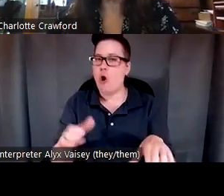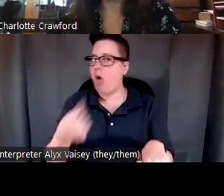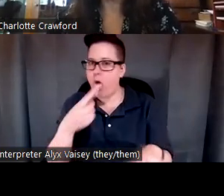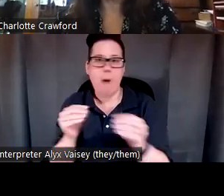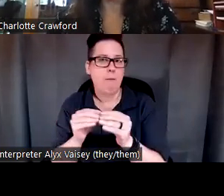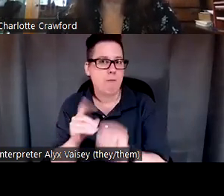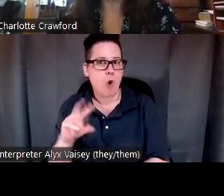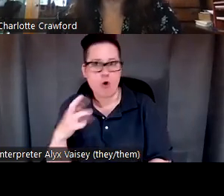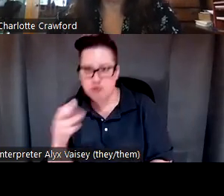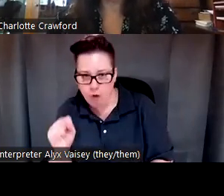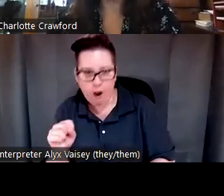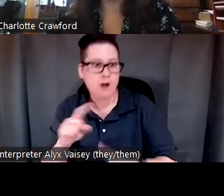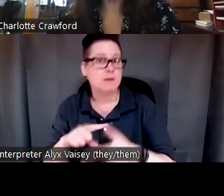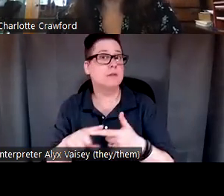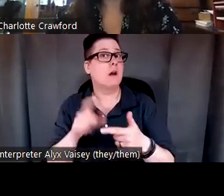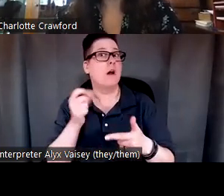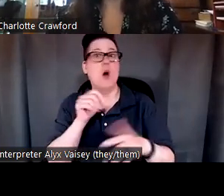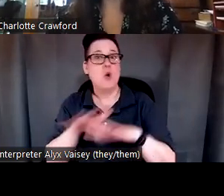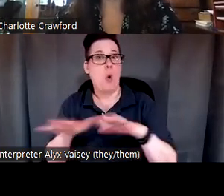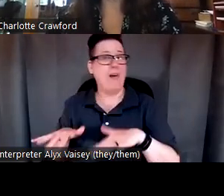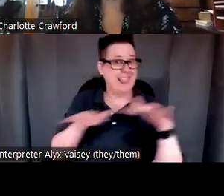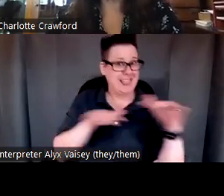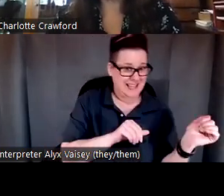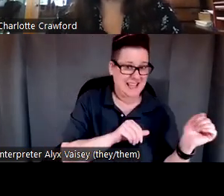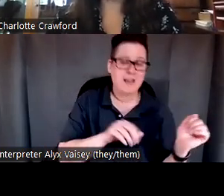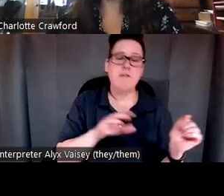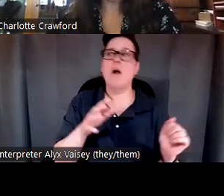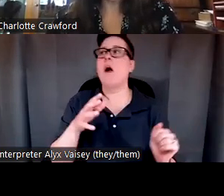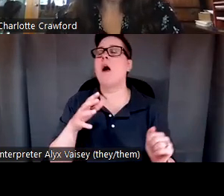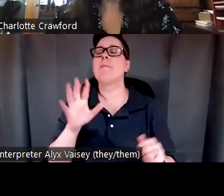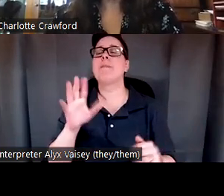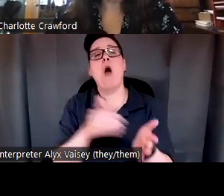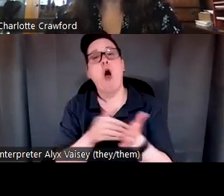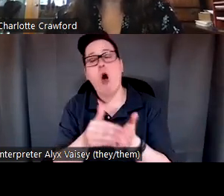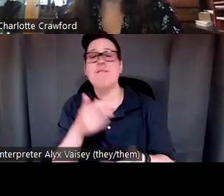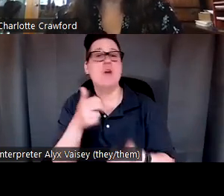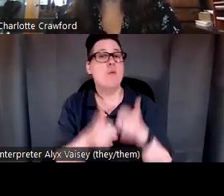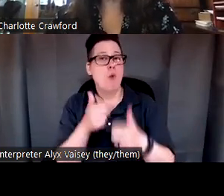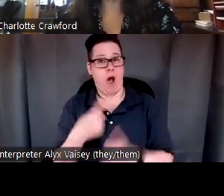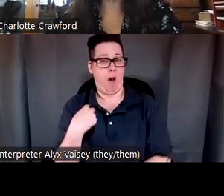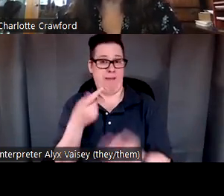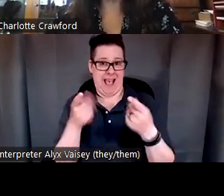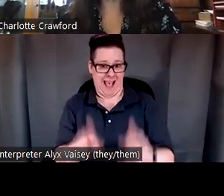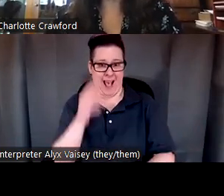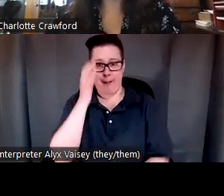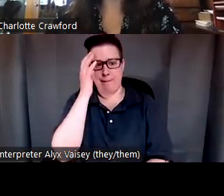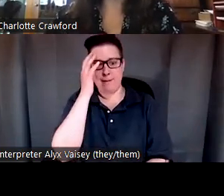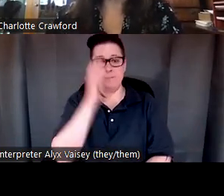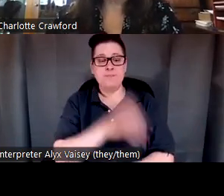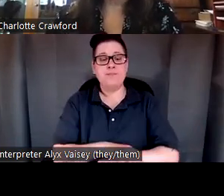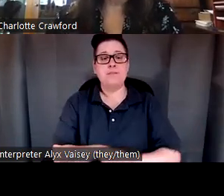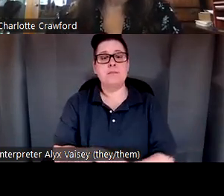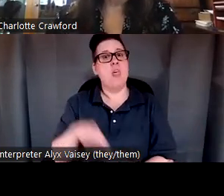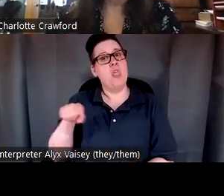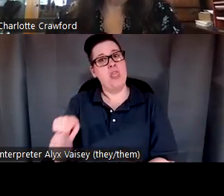one problem we have as providers is they'll sign off. They can sign off and refuse to go to